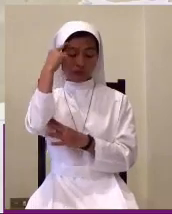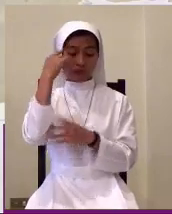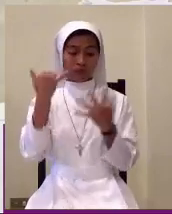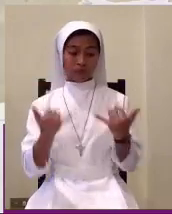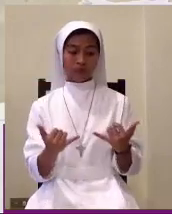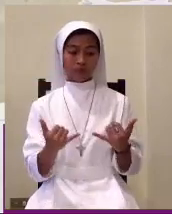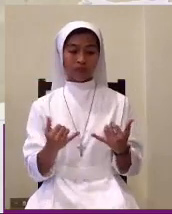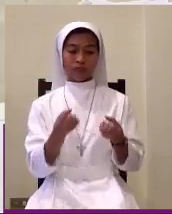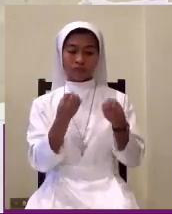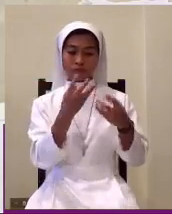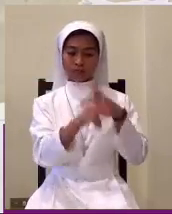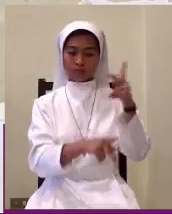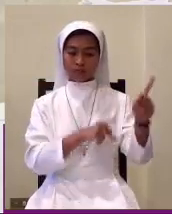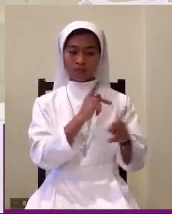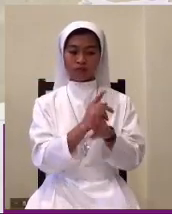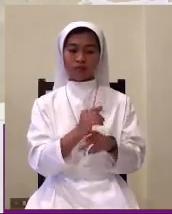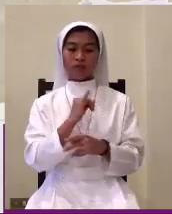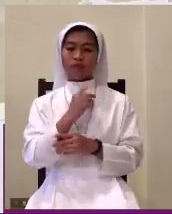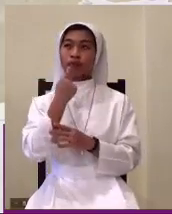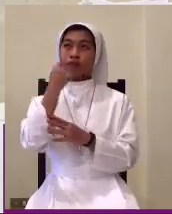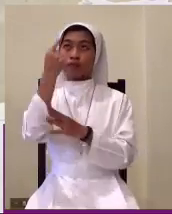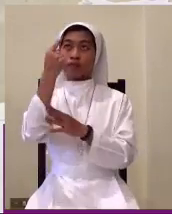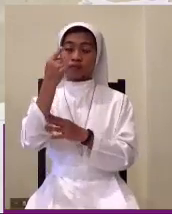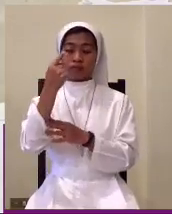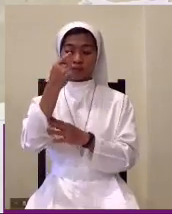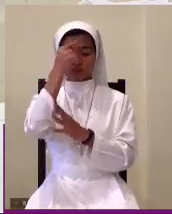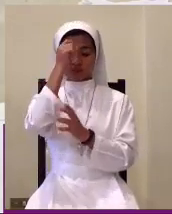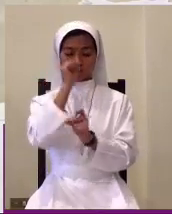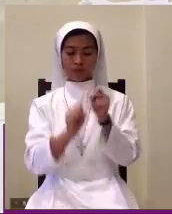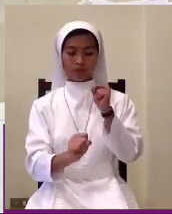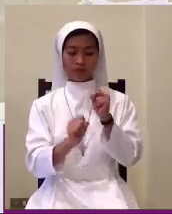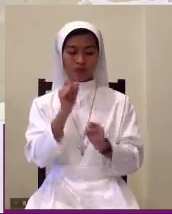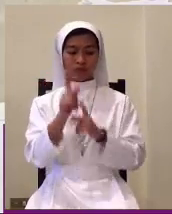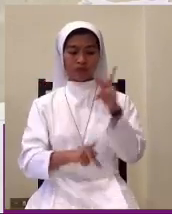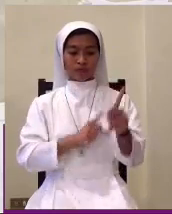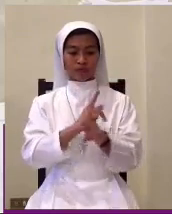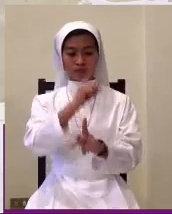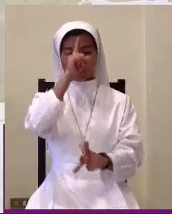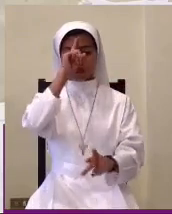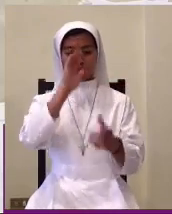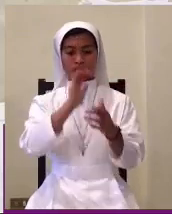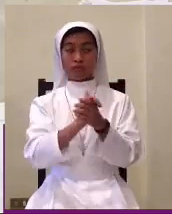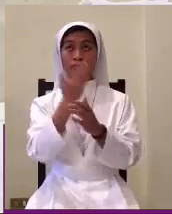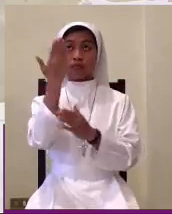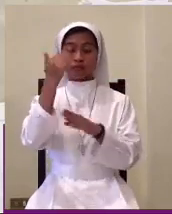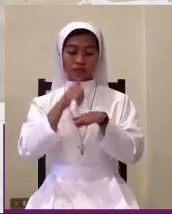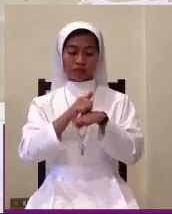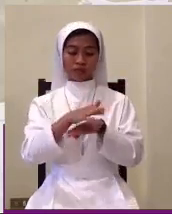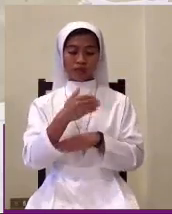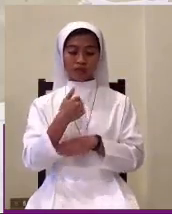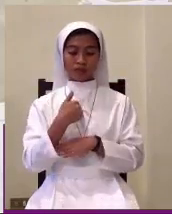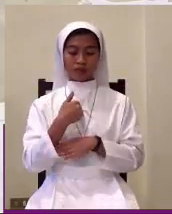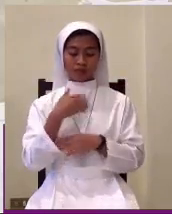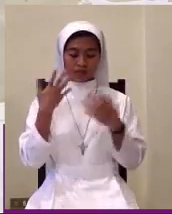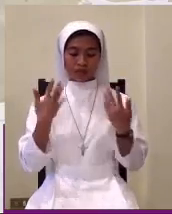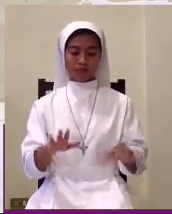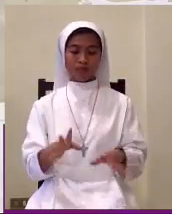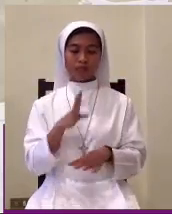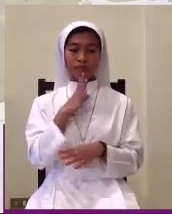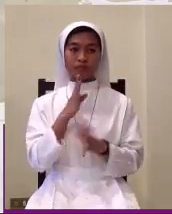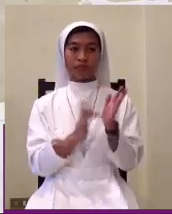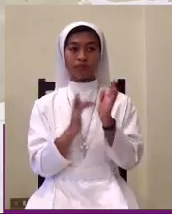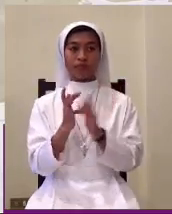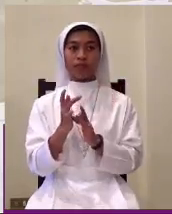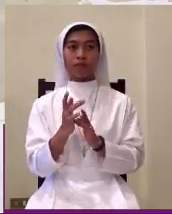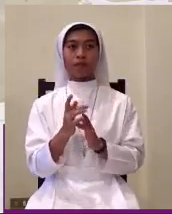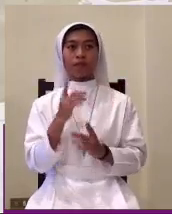said this, that they may believe that you sent me." And when he had said this, he cried out